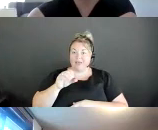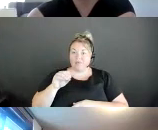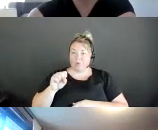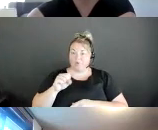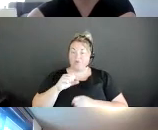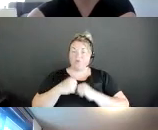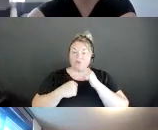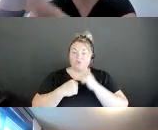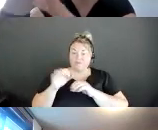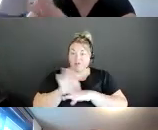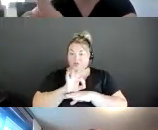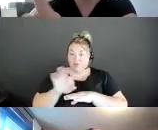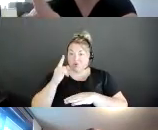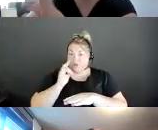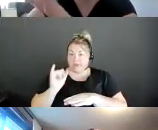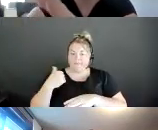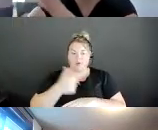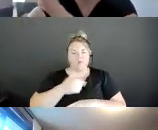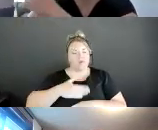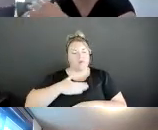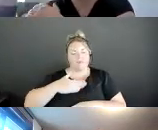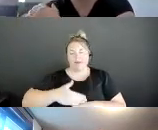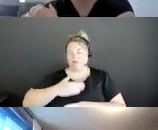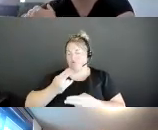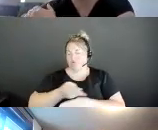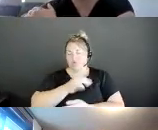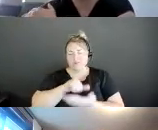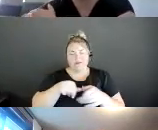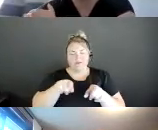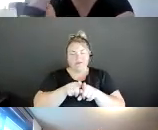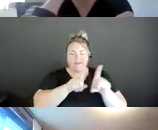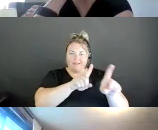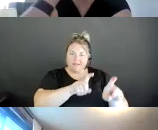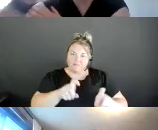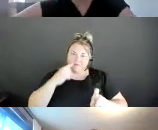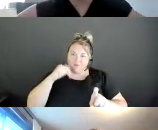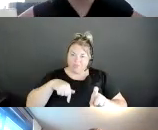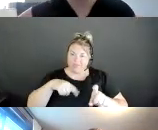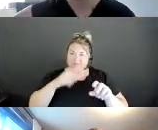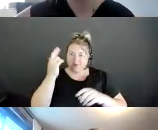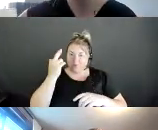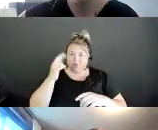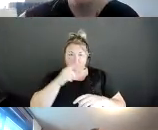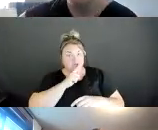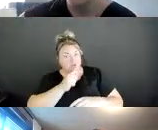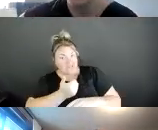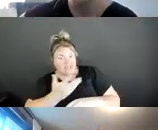like, but we would be happy to use that as the assessment for this purpose. Is there anything else you'd add there,